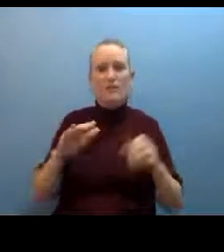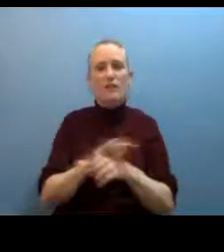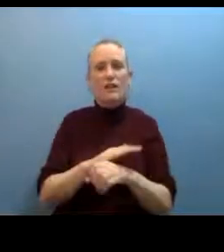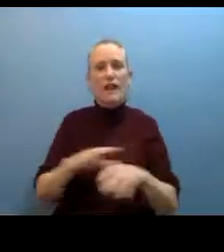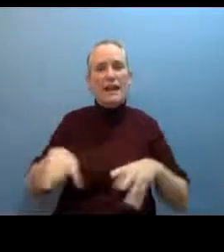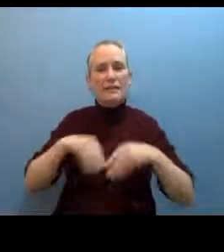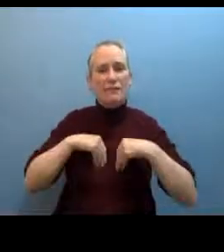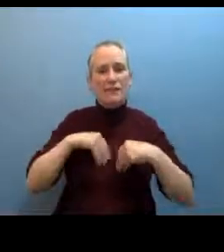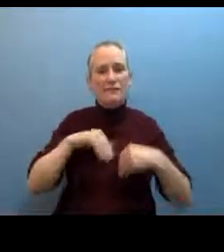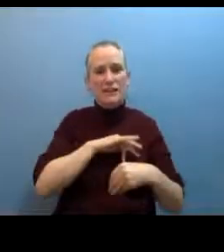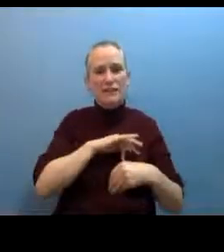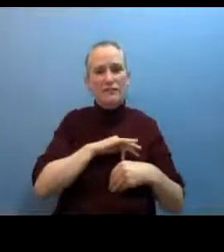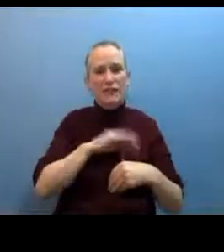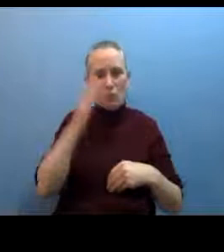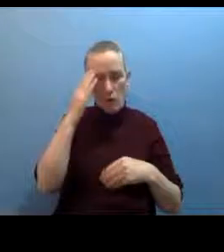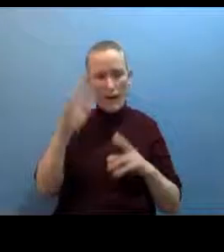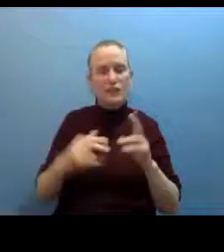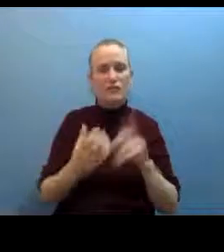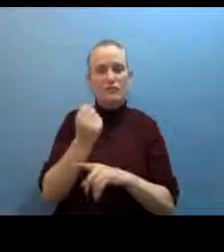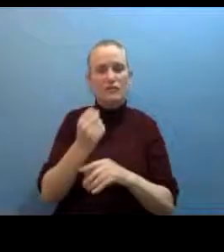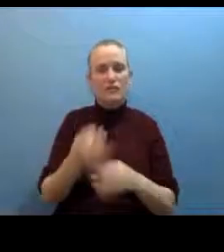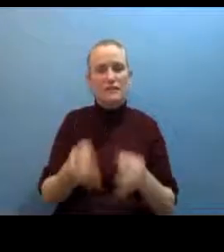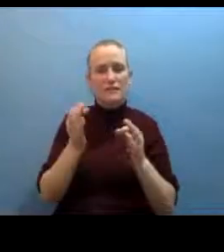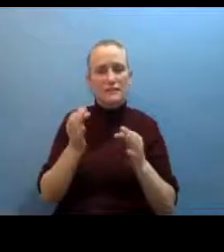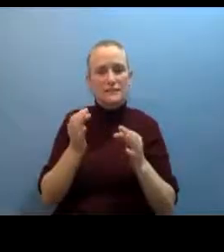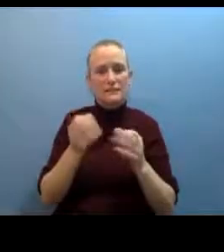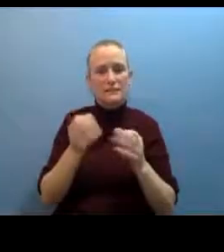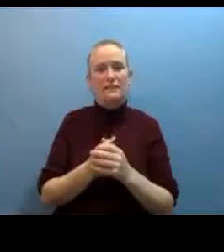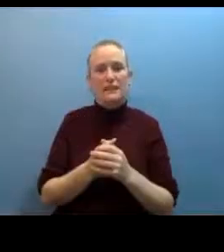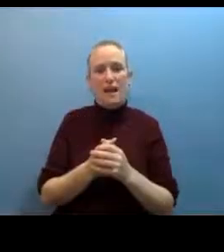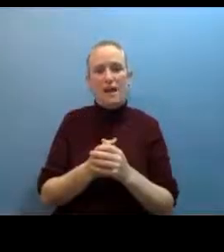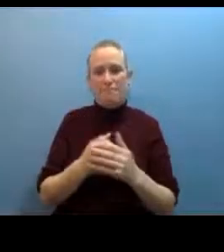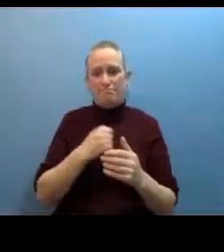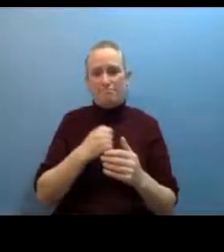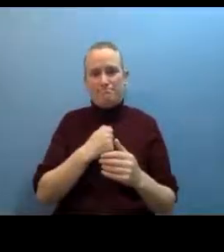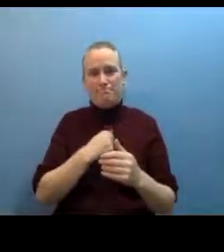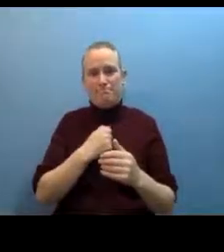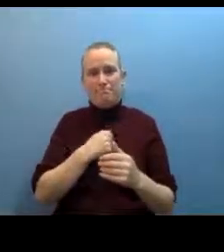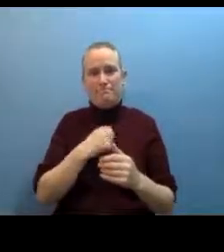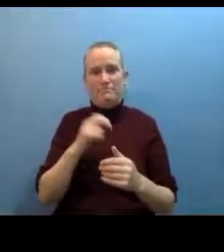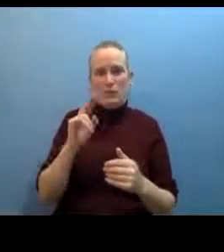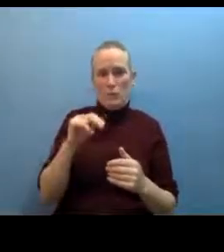things, are about uniqueness. It's great and it makes me who I am.